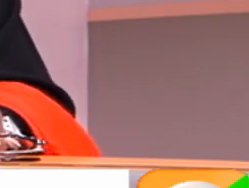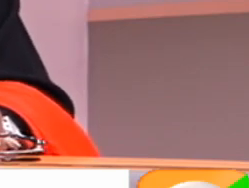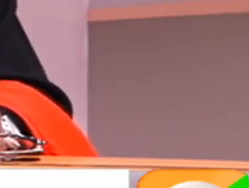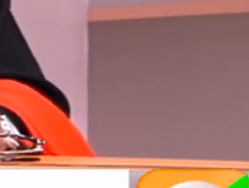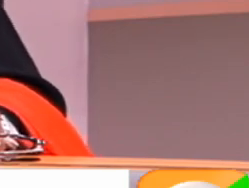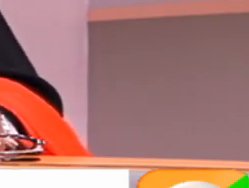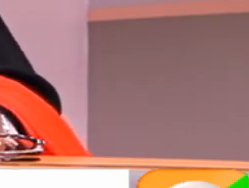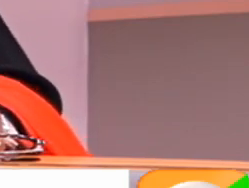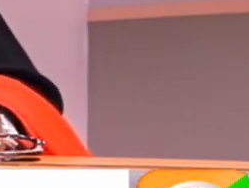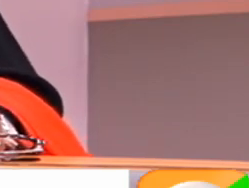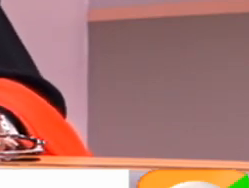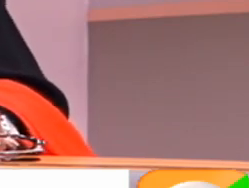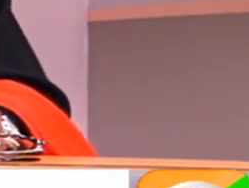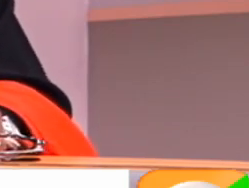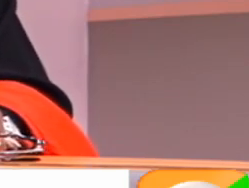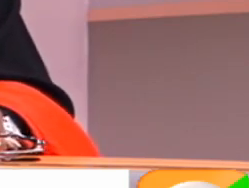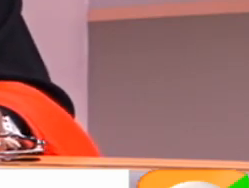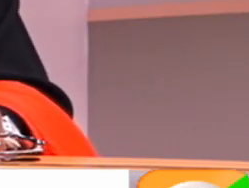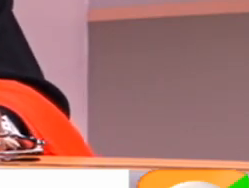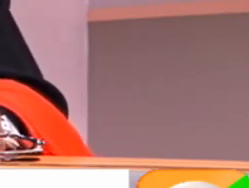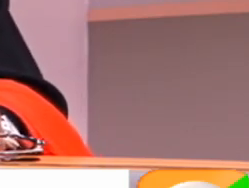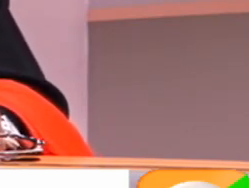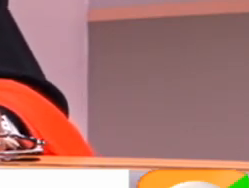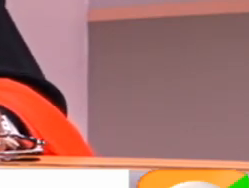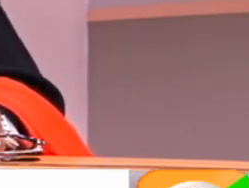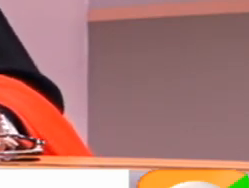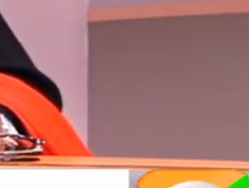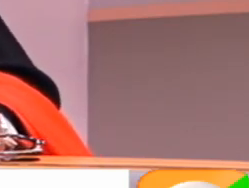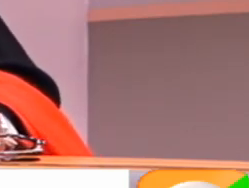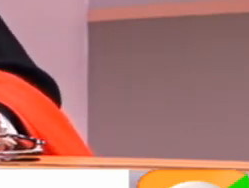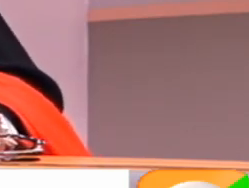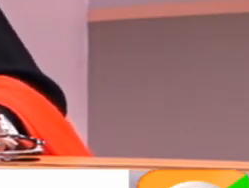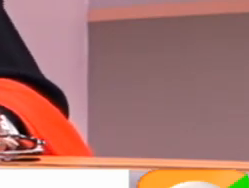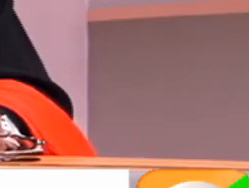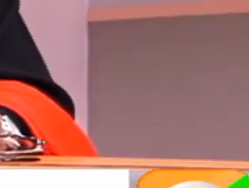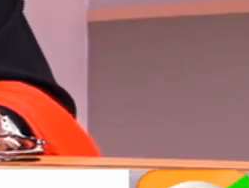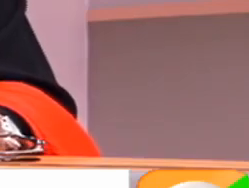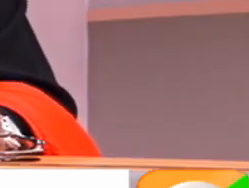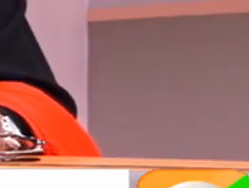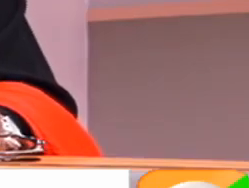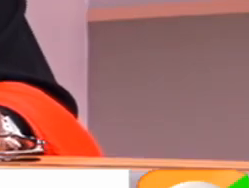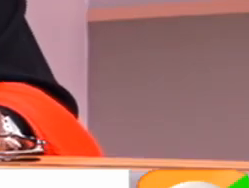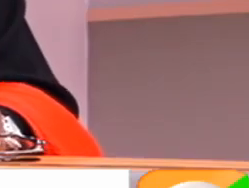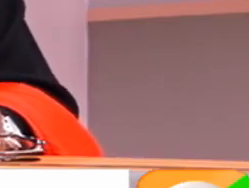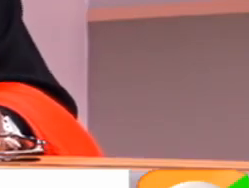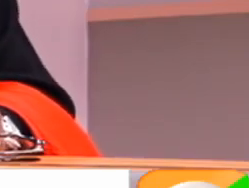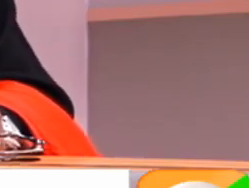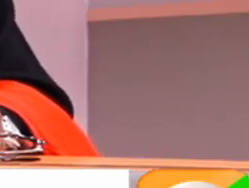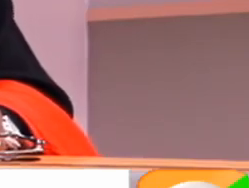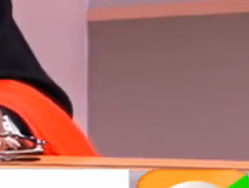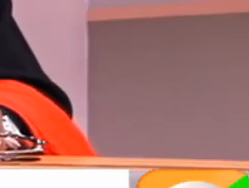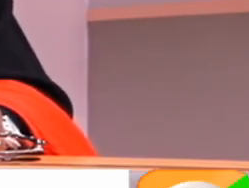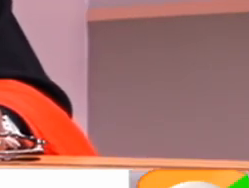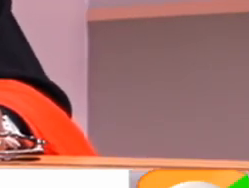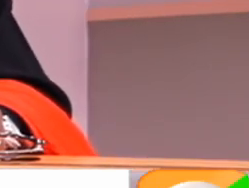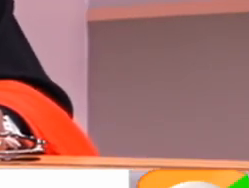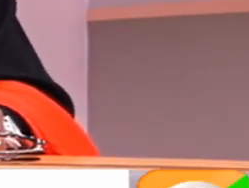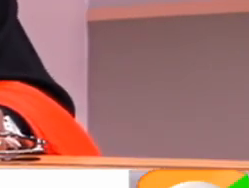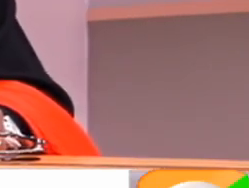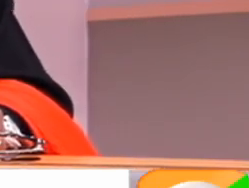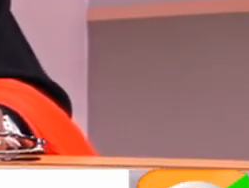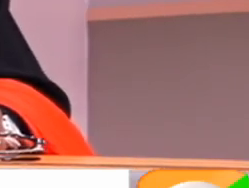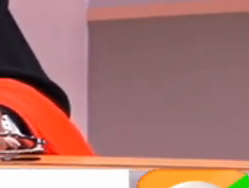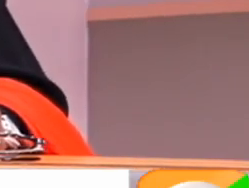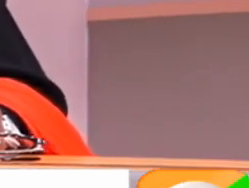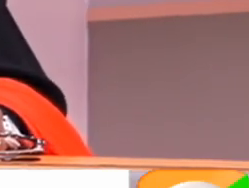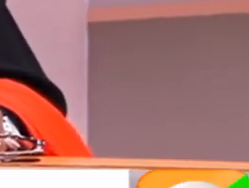live in Likoni, yeah, or Bamburi or Nyali, and they come to work in the restaurant as waiters, or they are coming to the Marikiti there to buy things or even sell